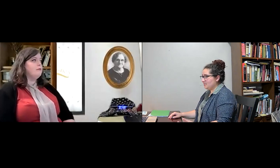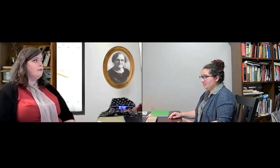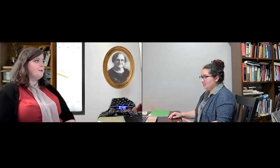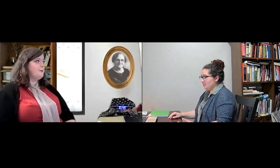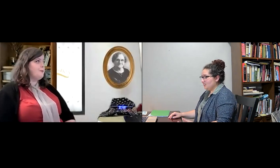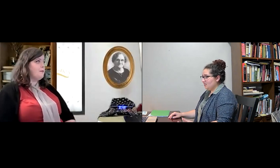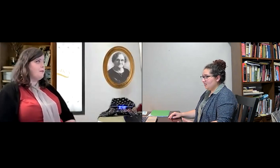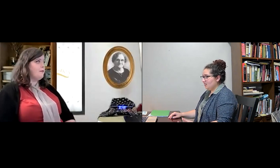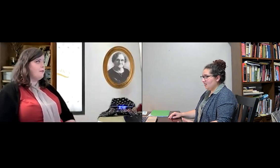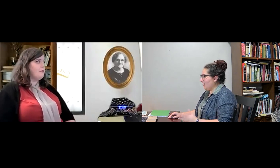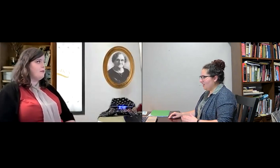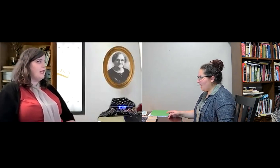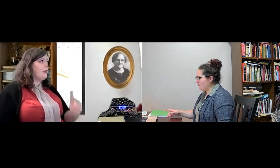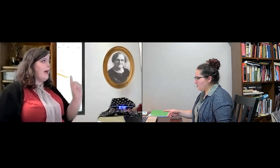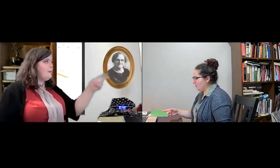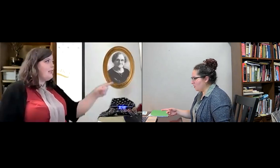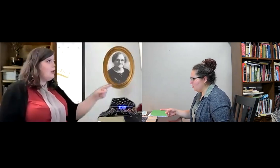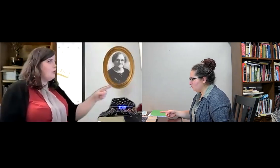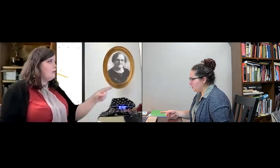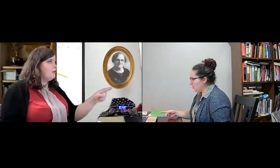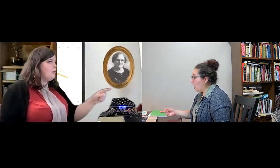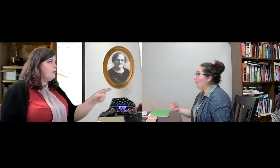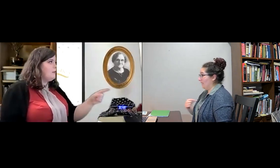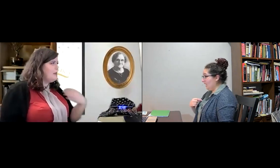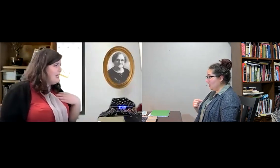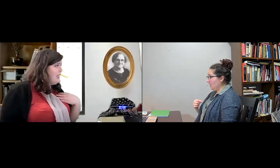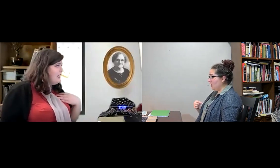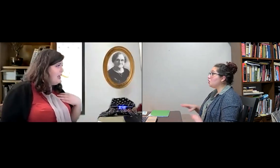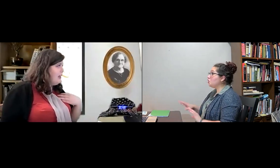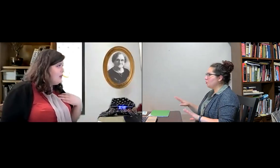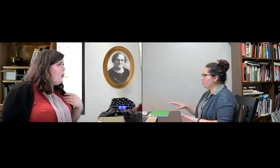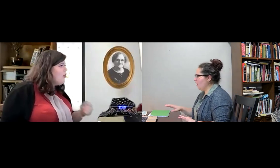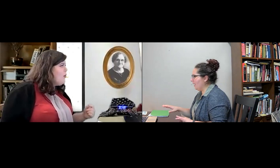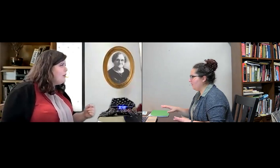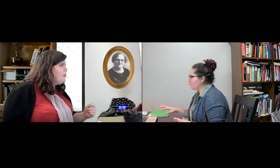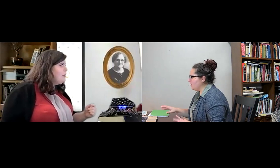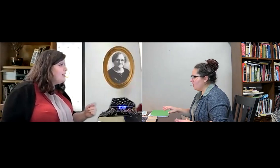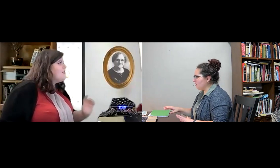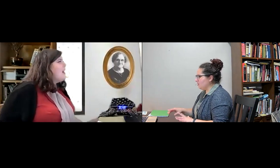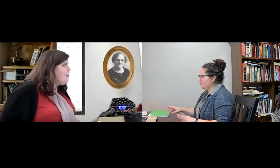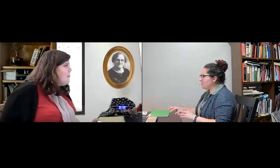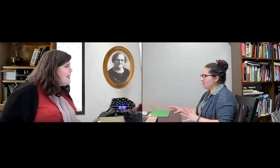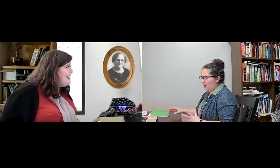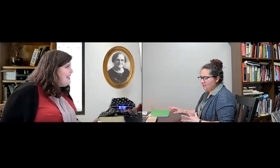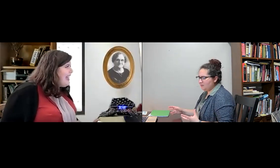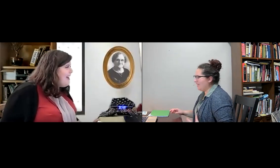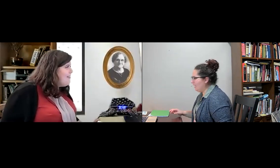Mm-hmm. And it'll have to be you. Me? Me? You are the You're one. The one who